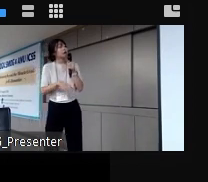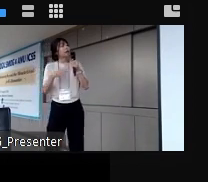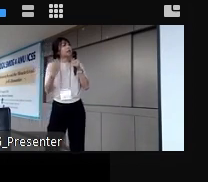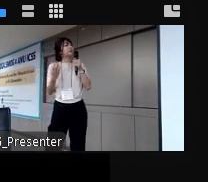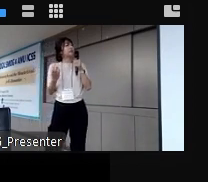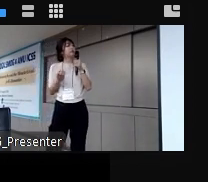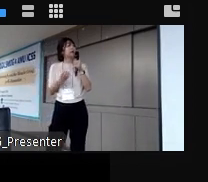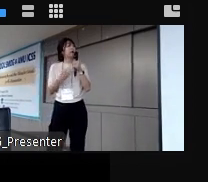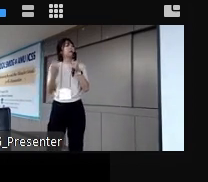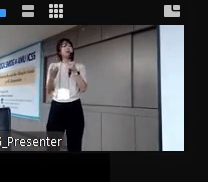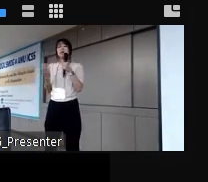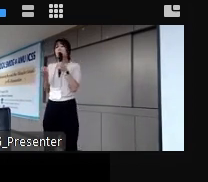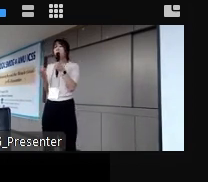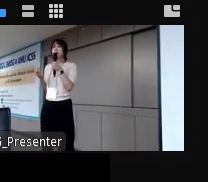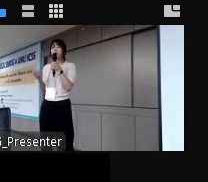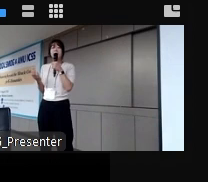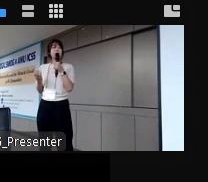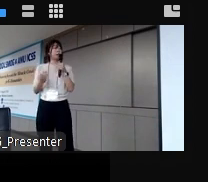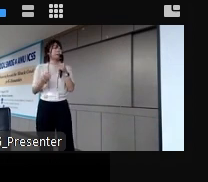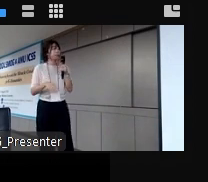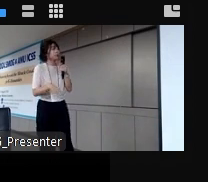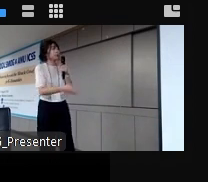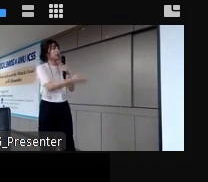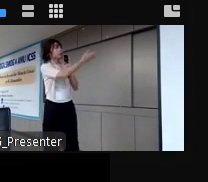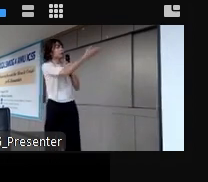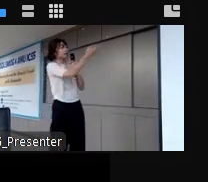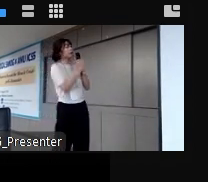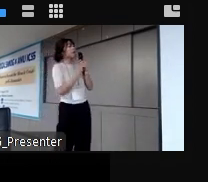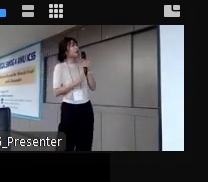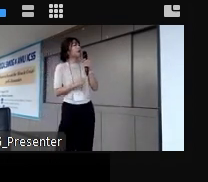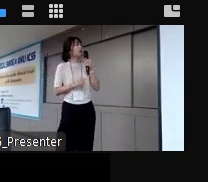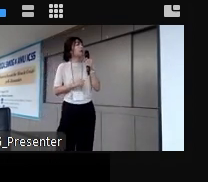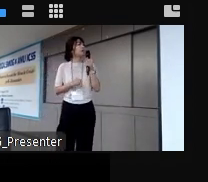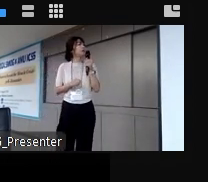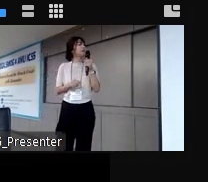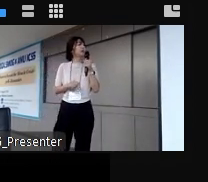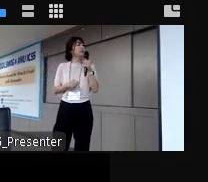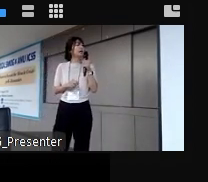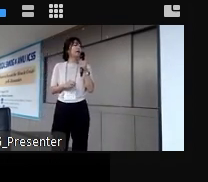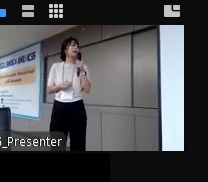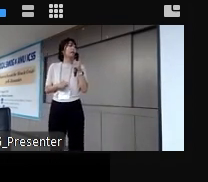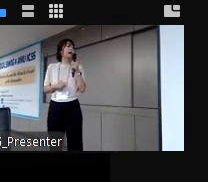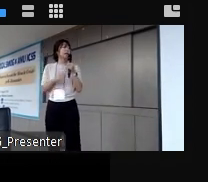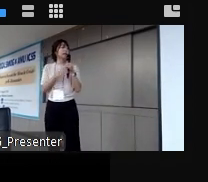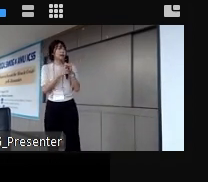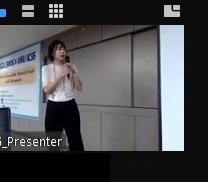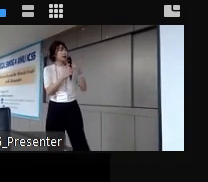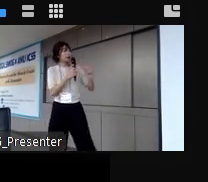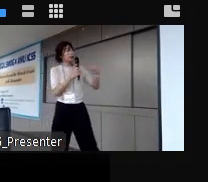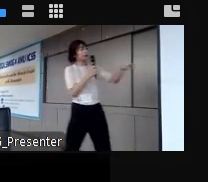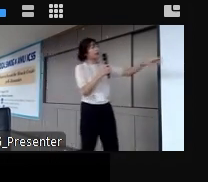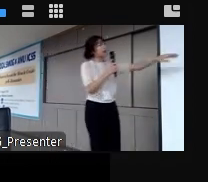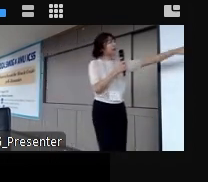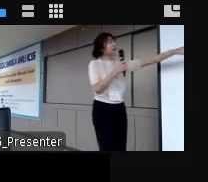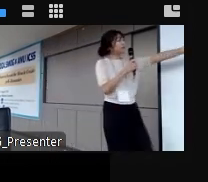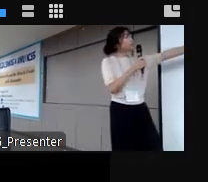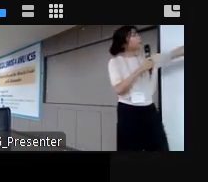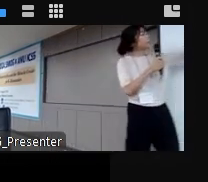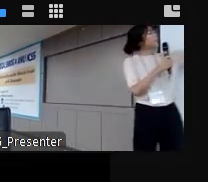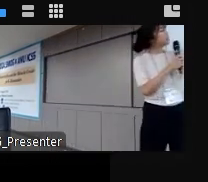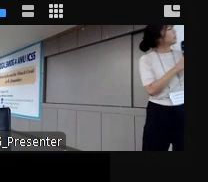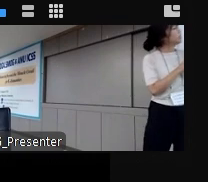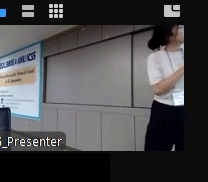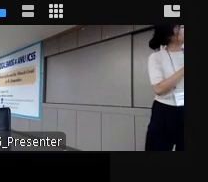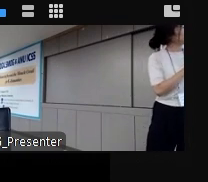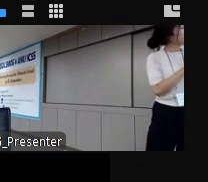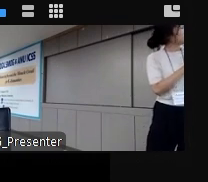an underspecified associated with relation. So in 47, X locus is analyzed as arguing, give me some